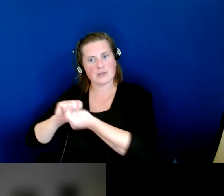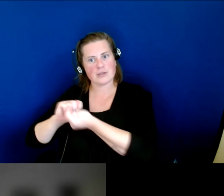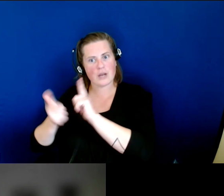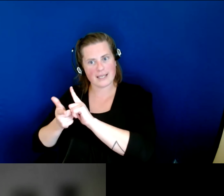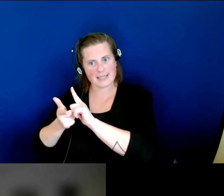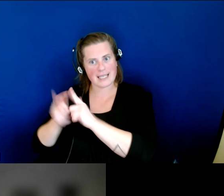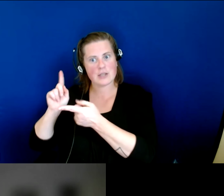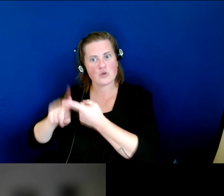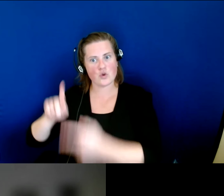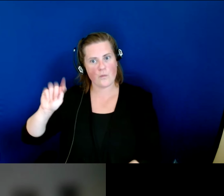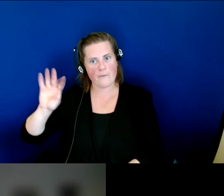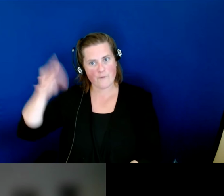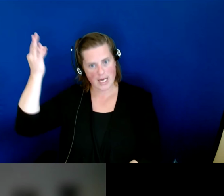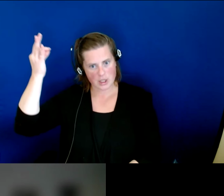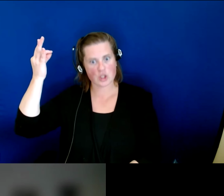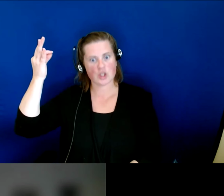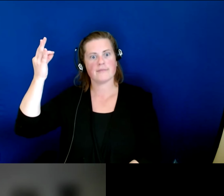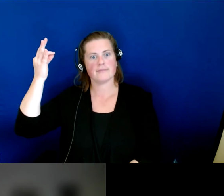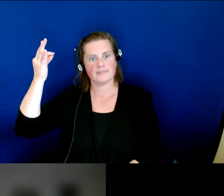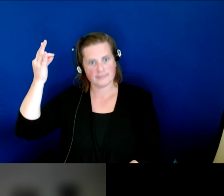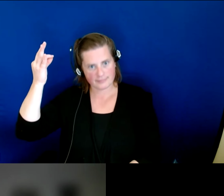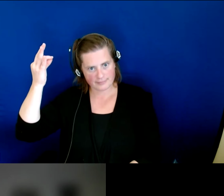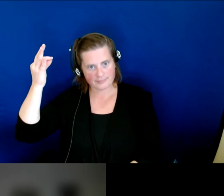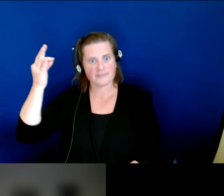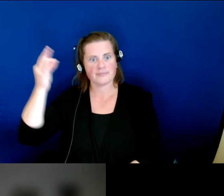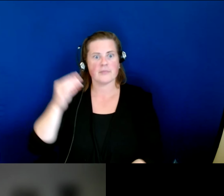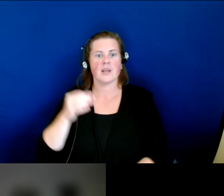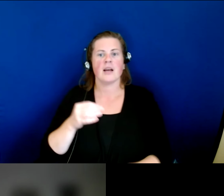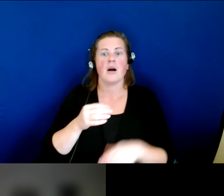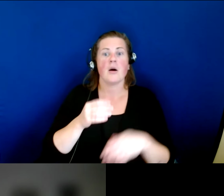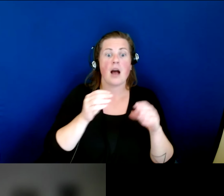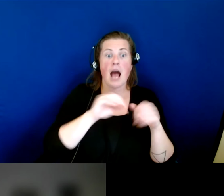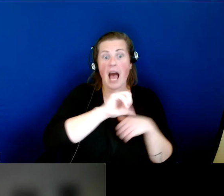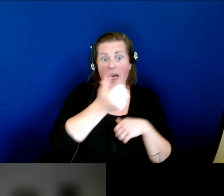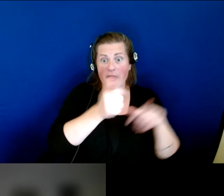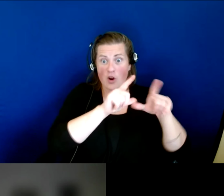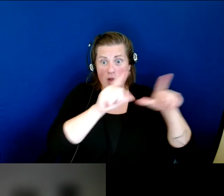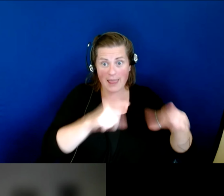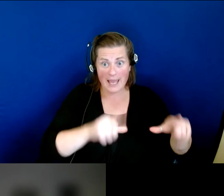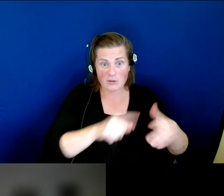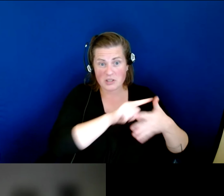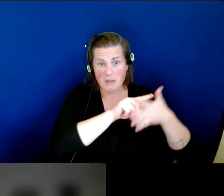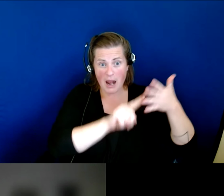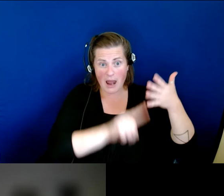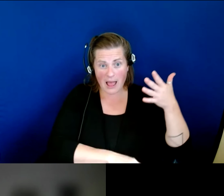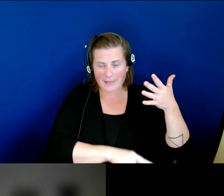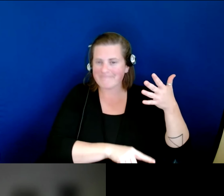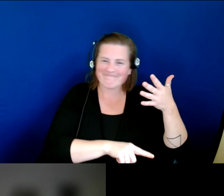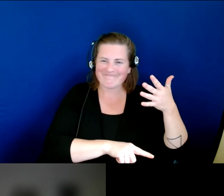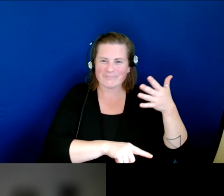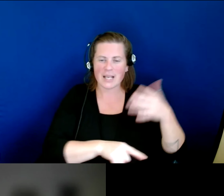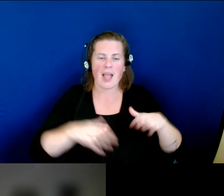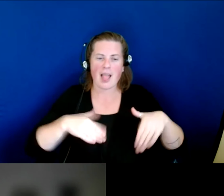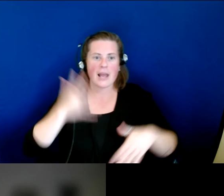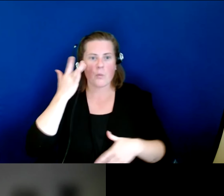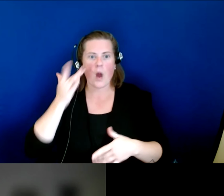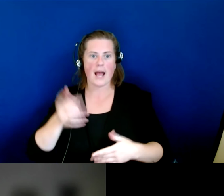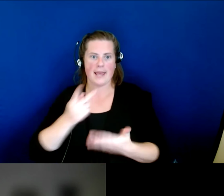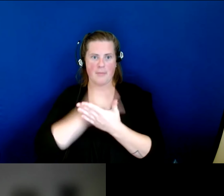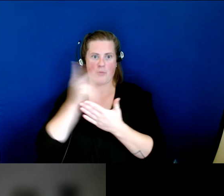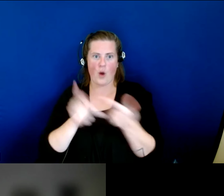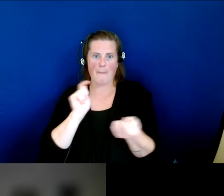French. We probably won't do too much more translating until we make some more modifications to the program.